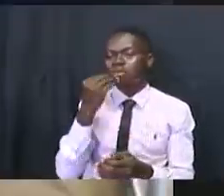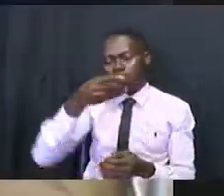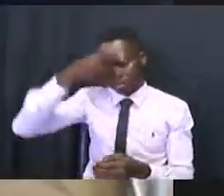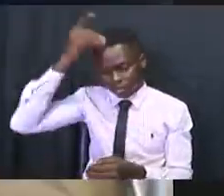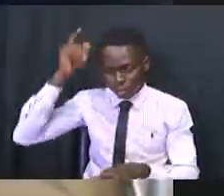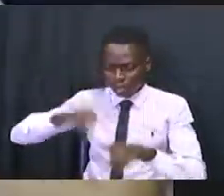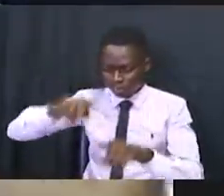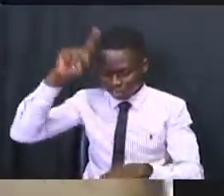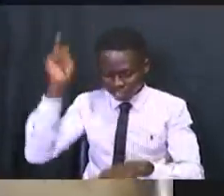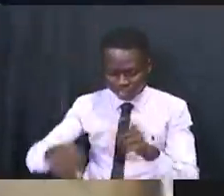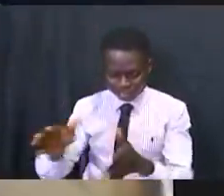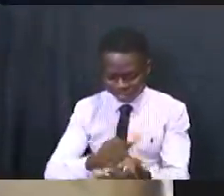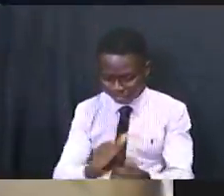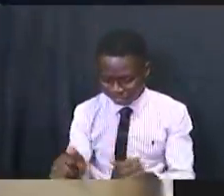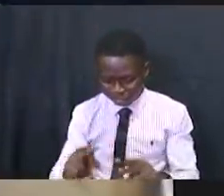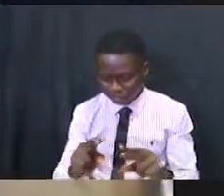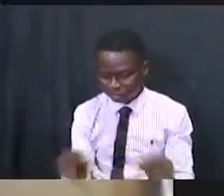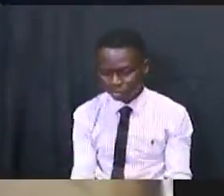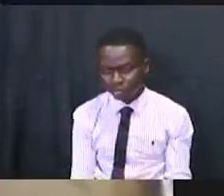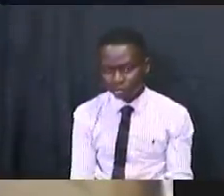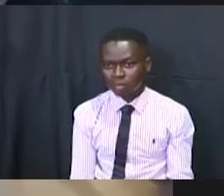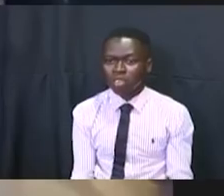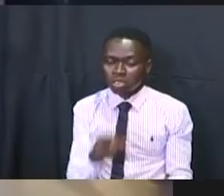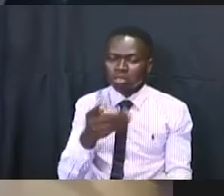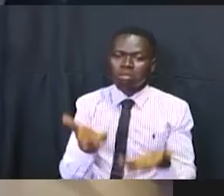be destroyed. You cannot be destroyed.